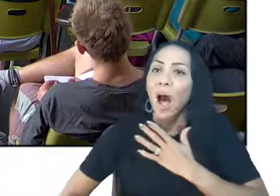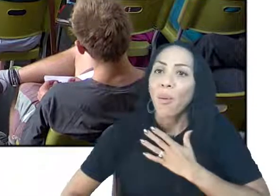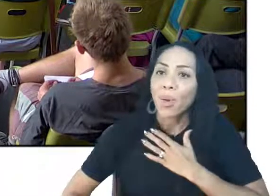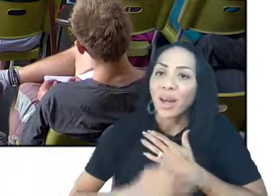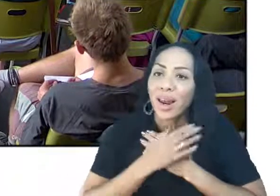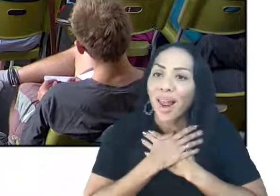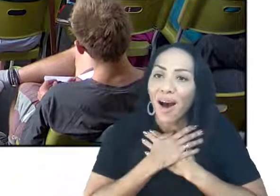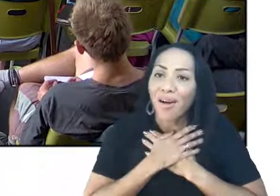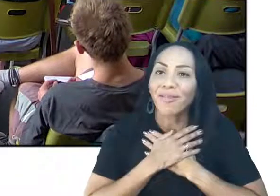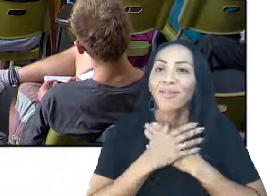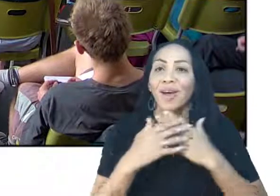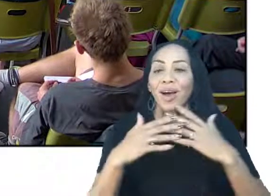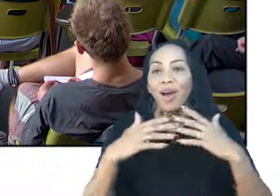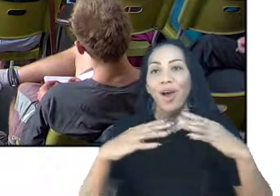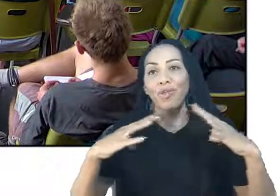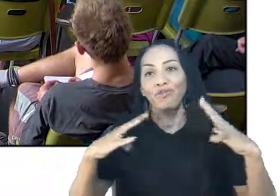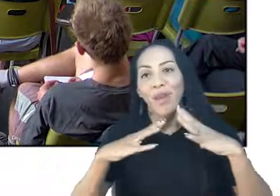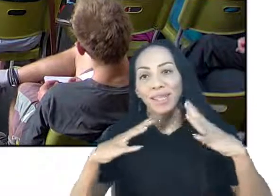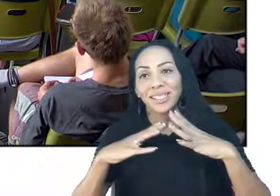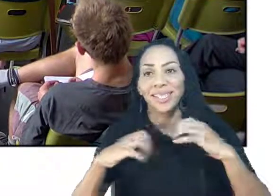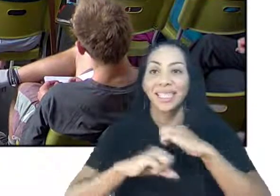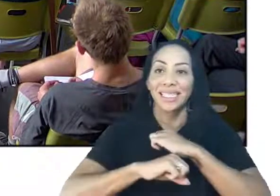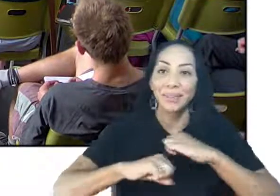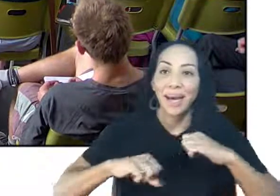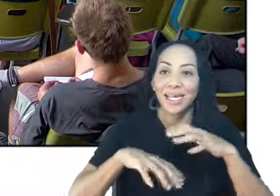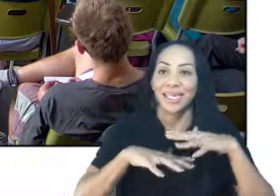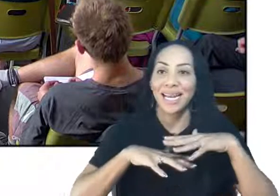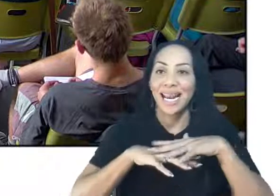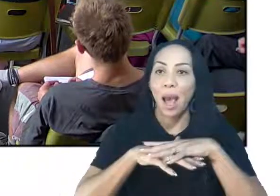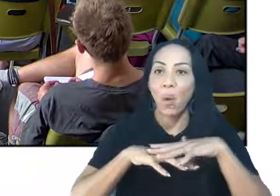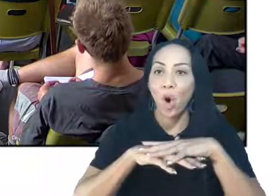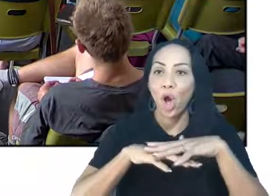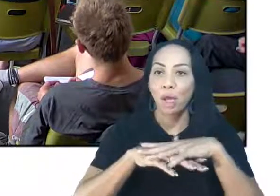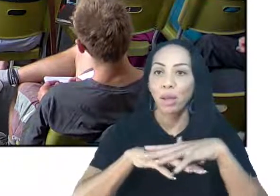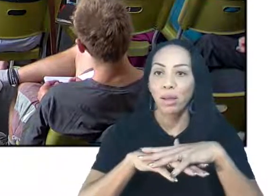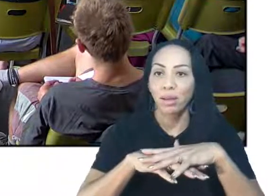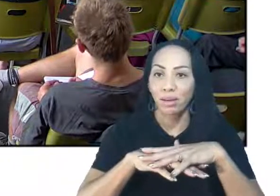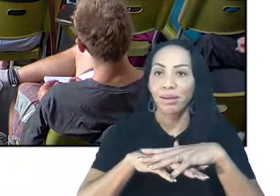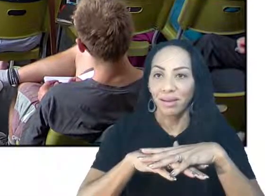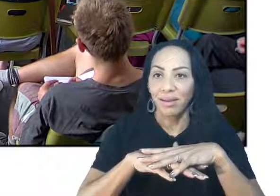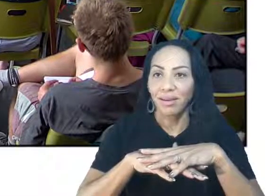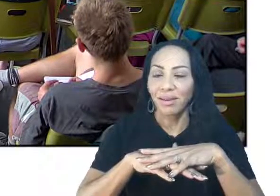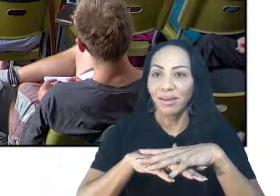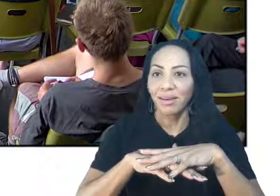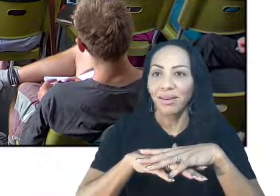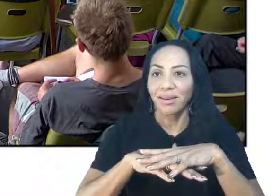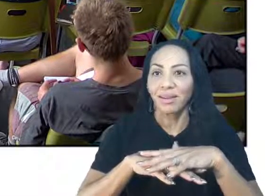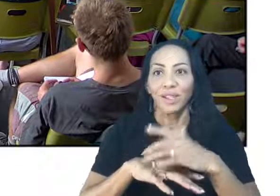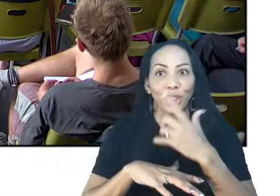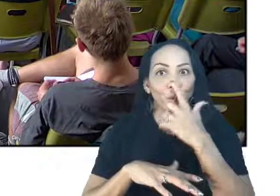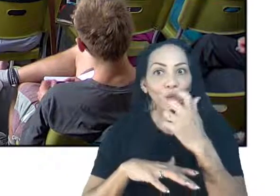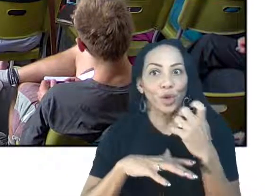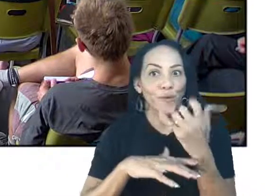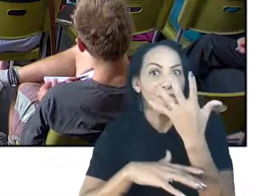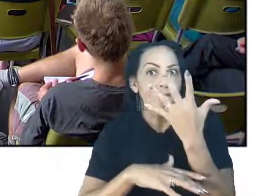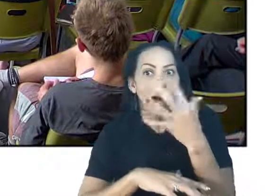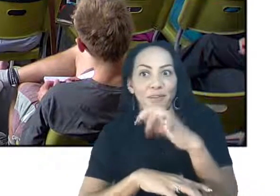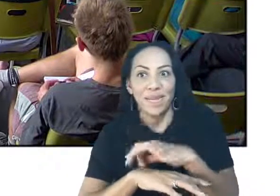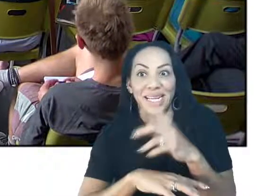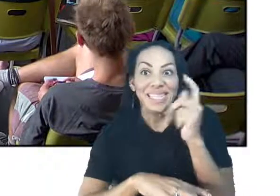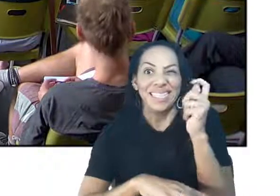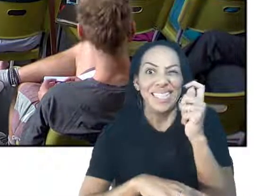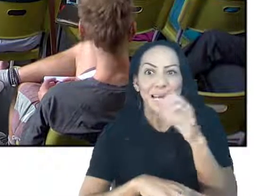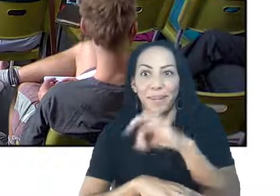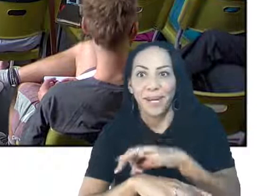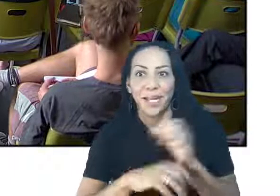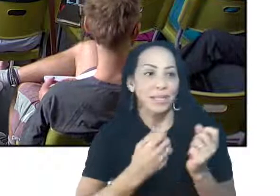never more than like a 5-10 minute walk from somewhere where you were welcome to rest. What is the premise of the slow